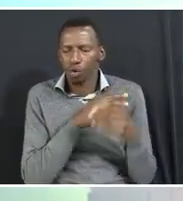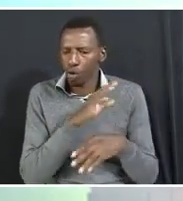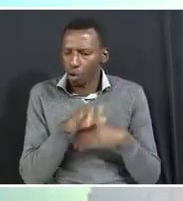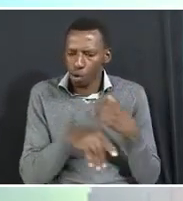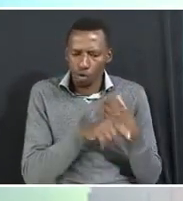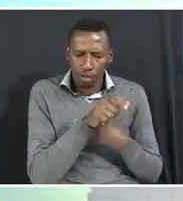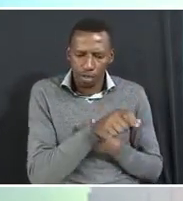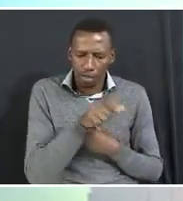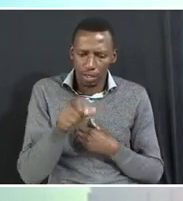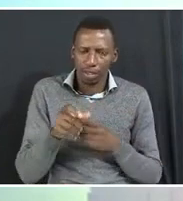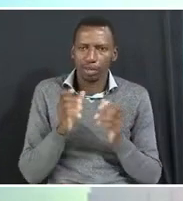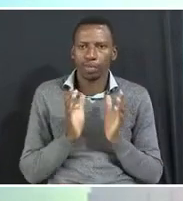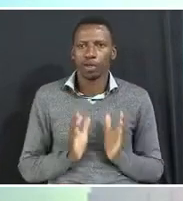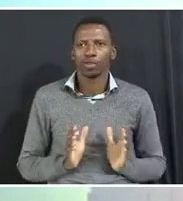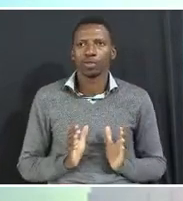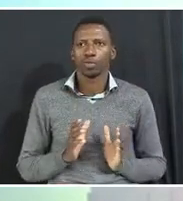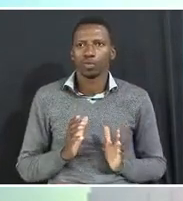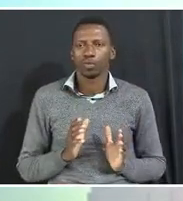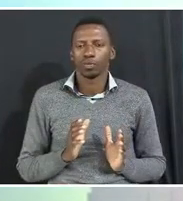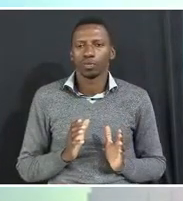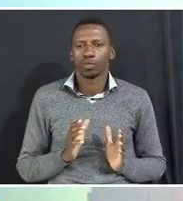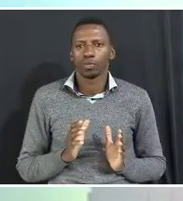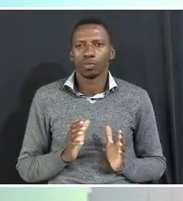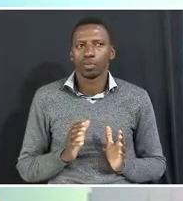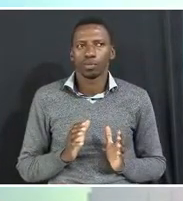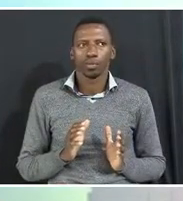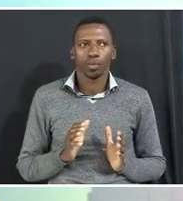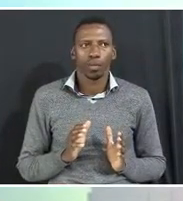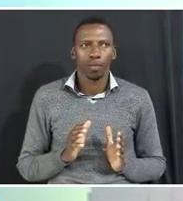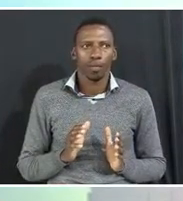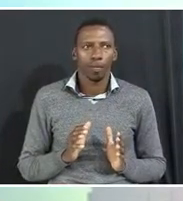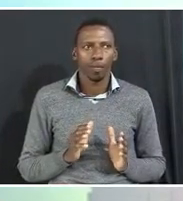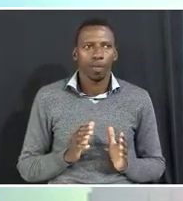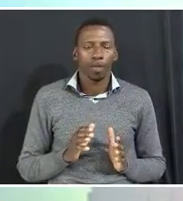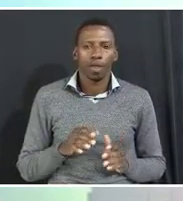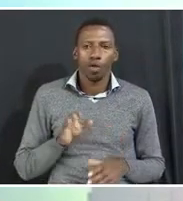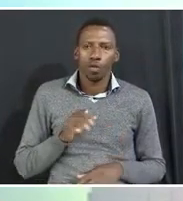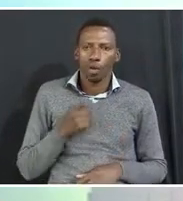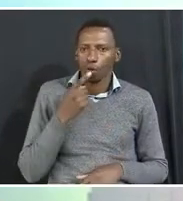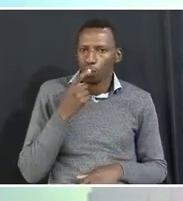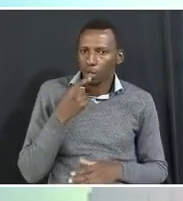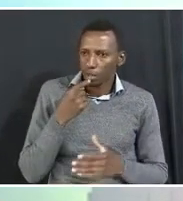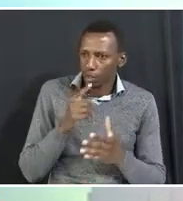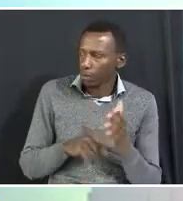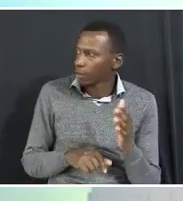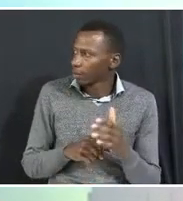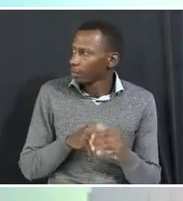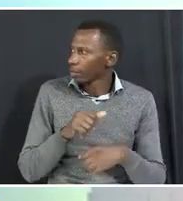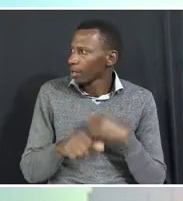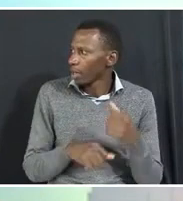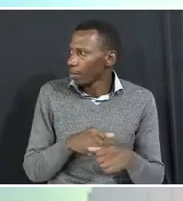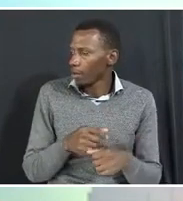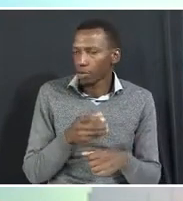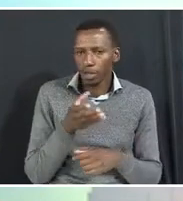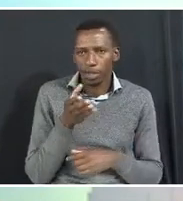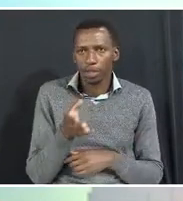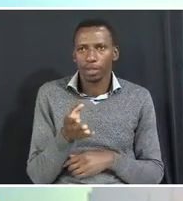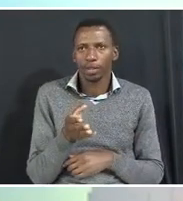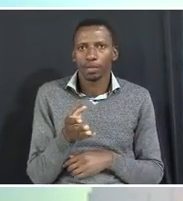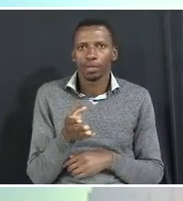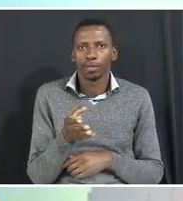who calls upon the name of the Lord Jesus. Amen? Listen to what Sister White says about this